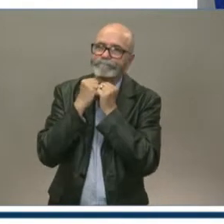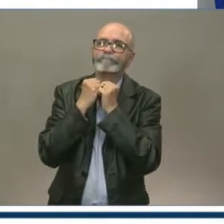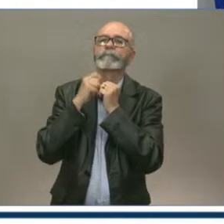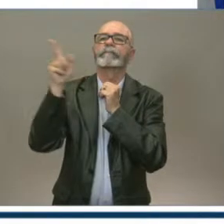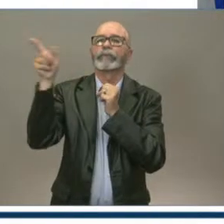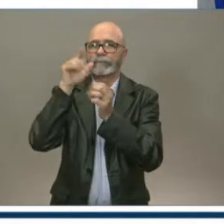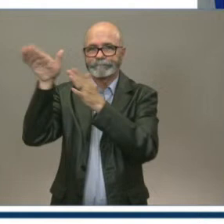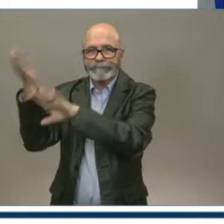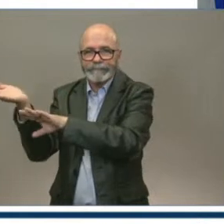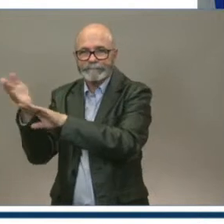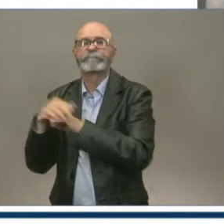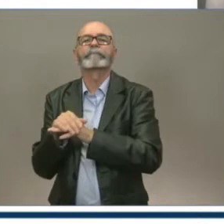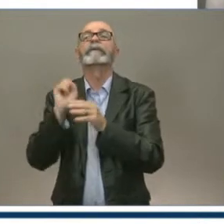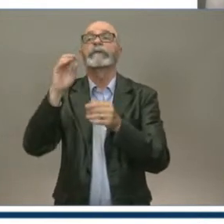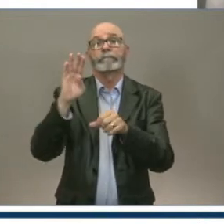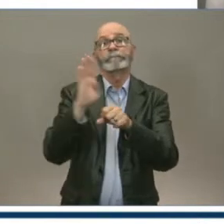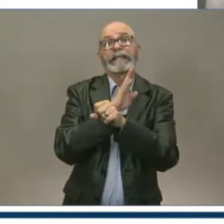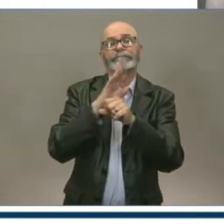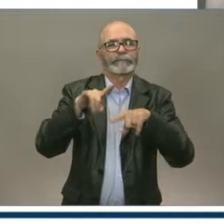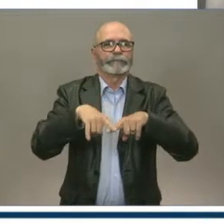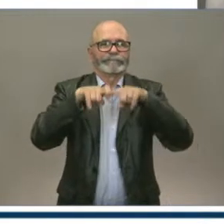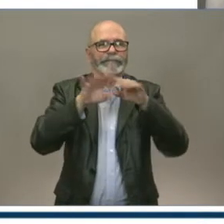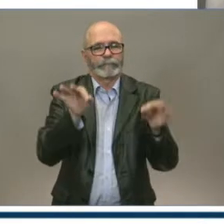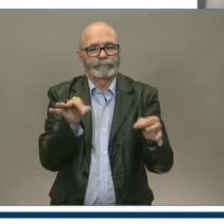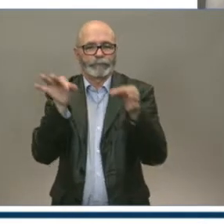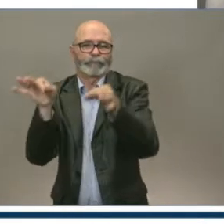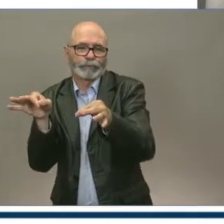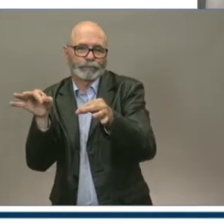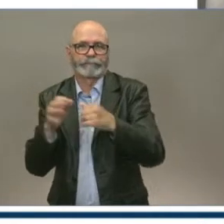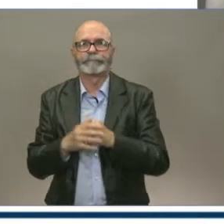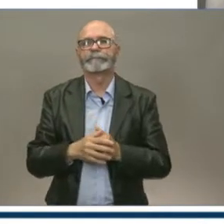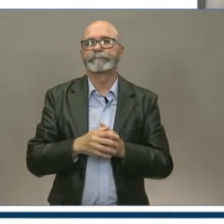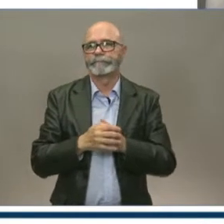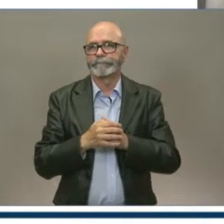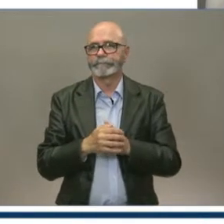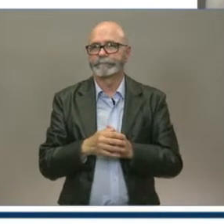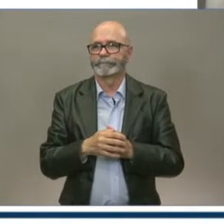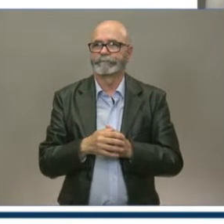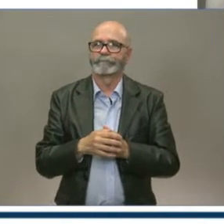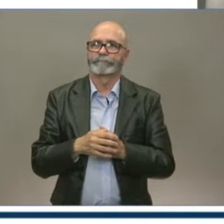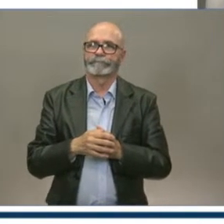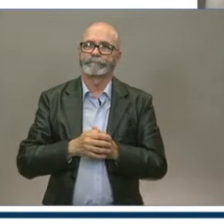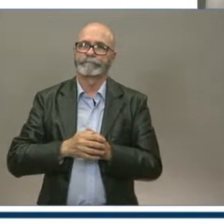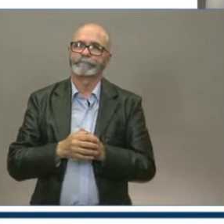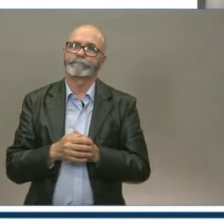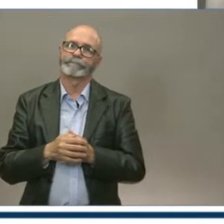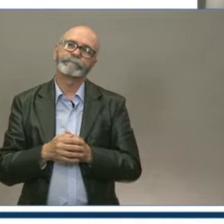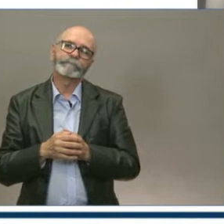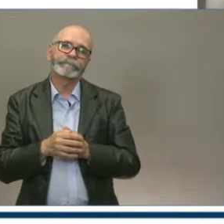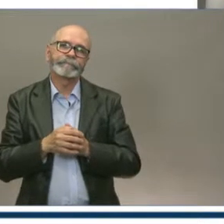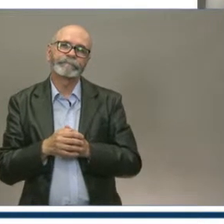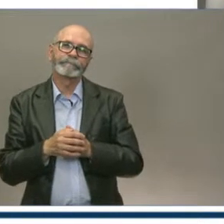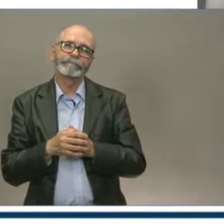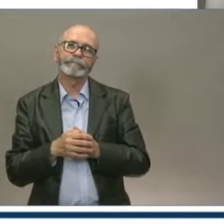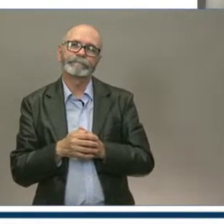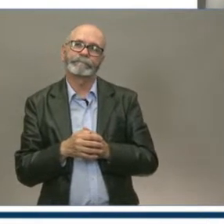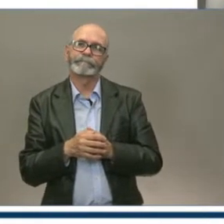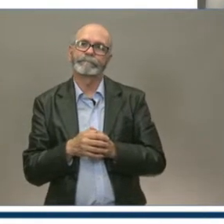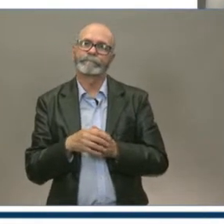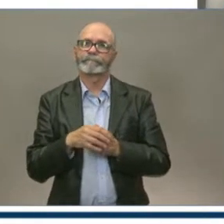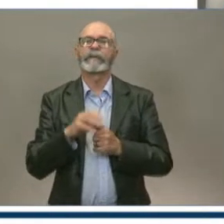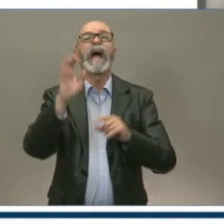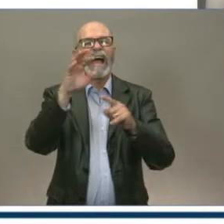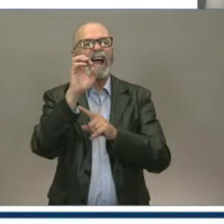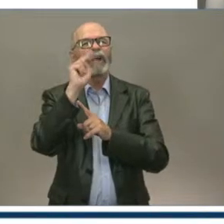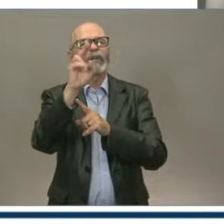today. Go ahead with your follow-up, Lindsay. Thank you. Recognizing that the outbreak in Edmundston, which is now largely variant cases, continues